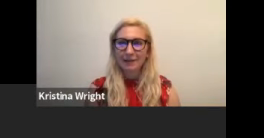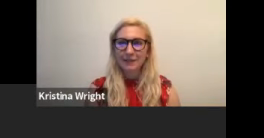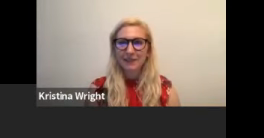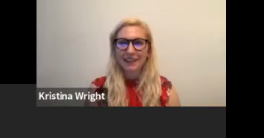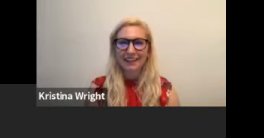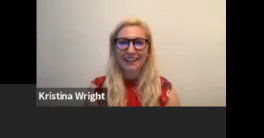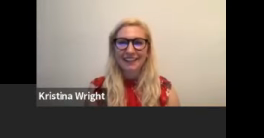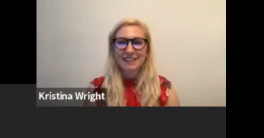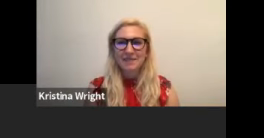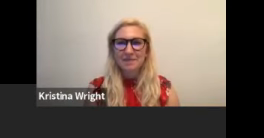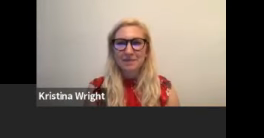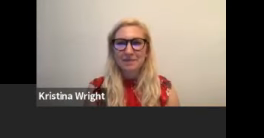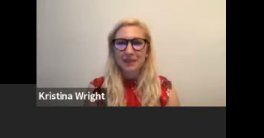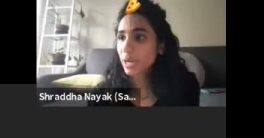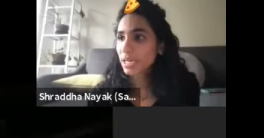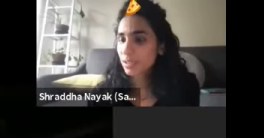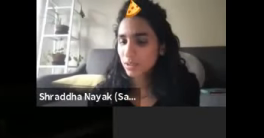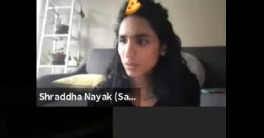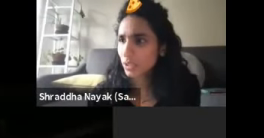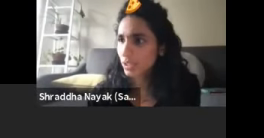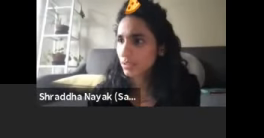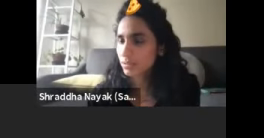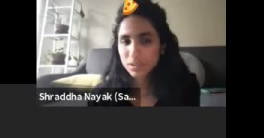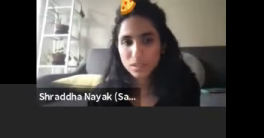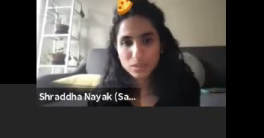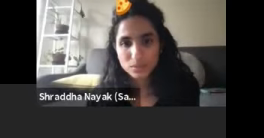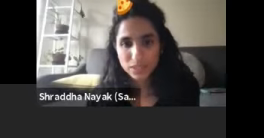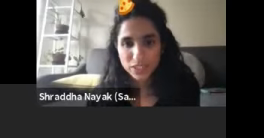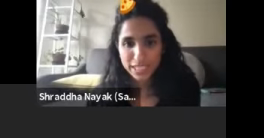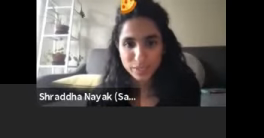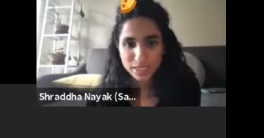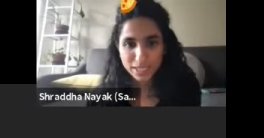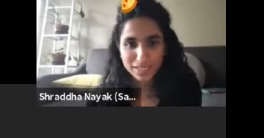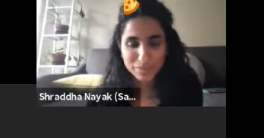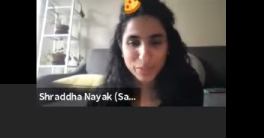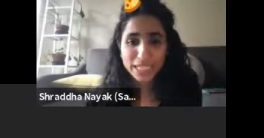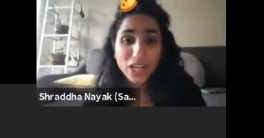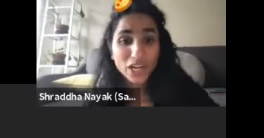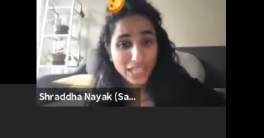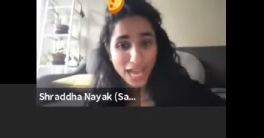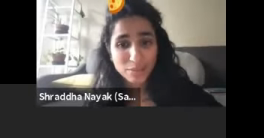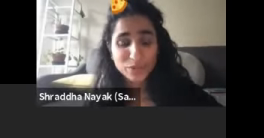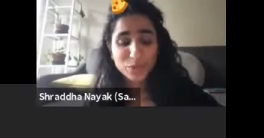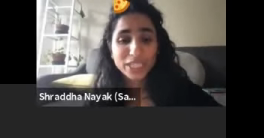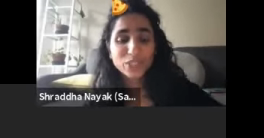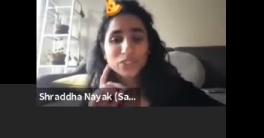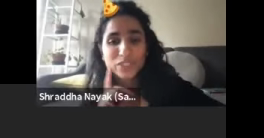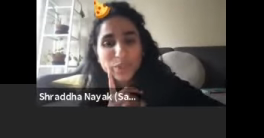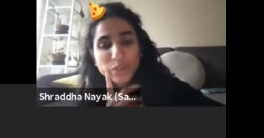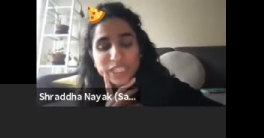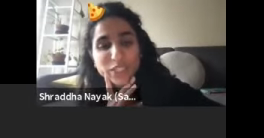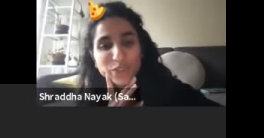Yeah, absolutely. So, oh, hold on. Oh, there's a slide missing. But in our lab,